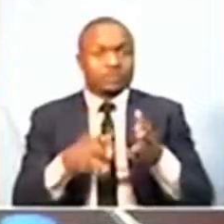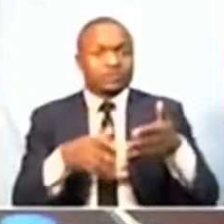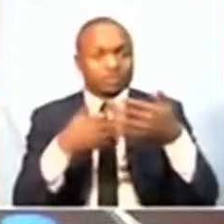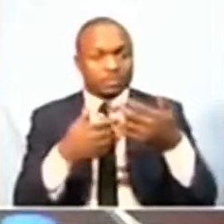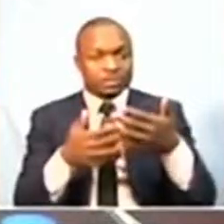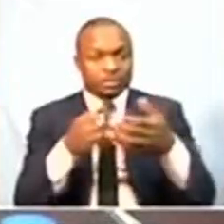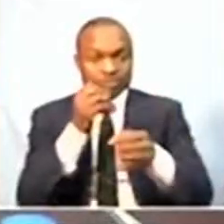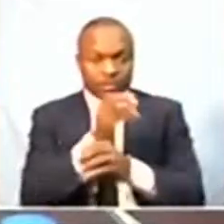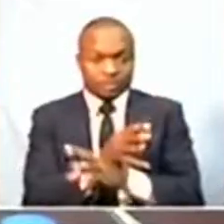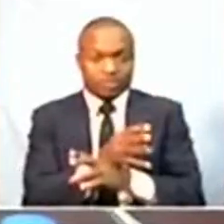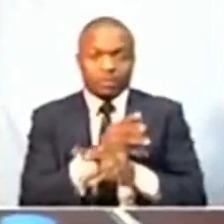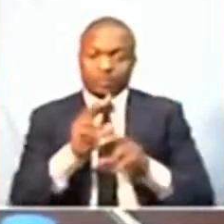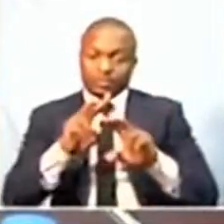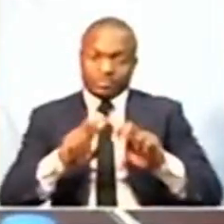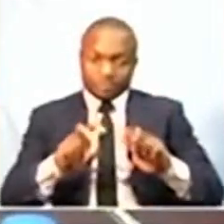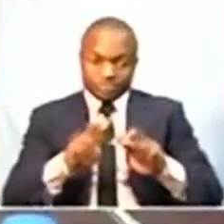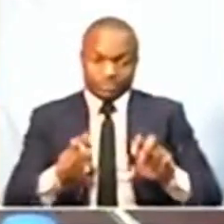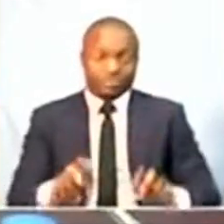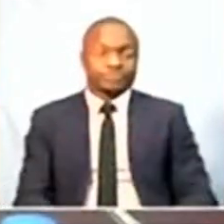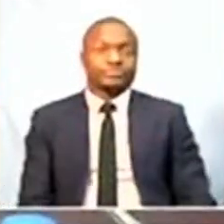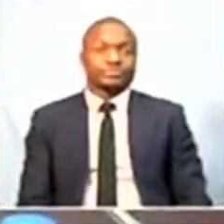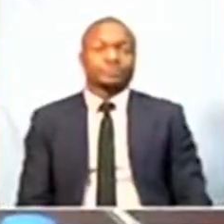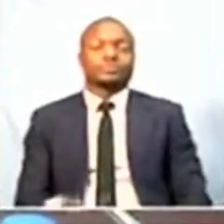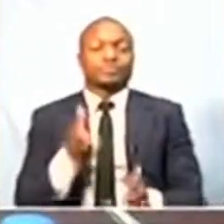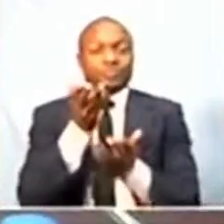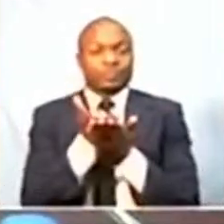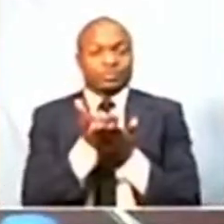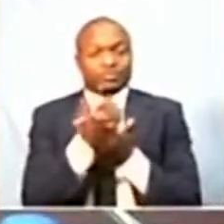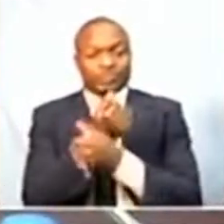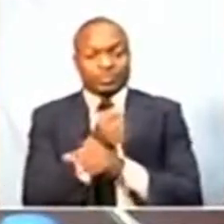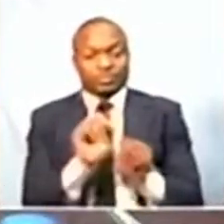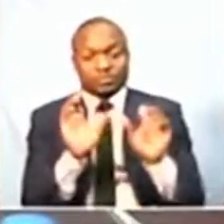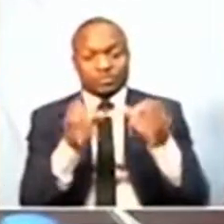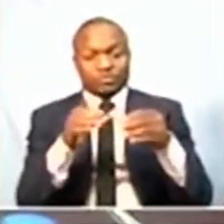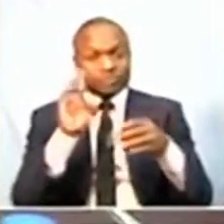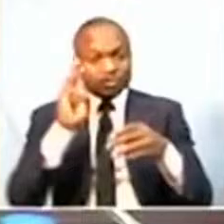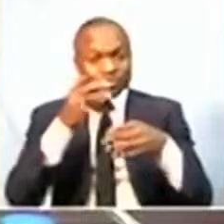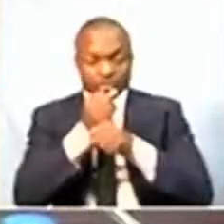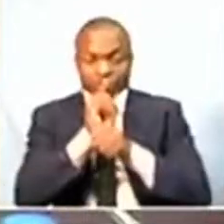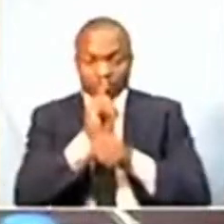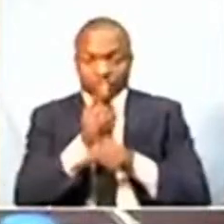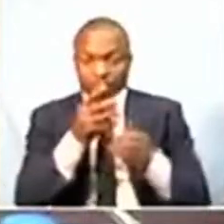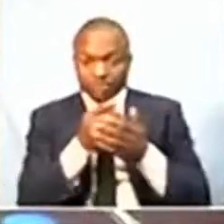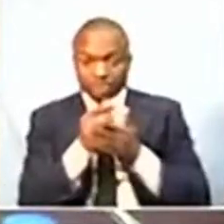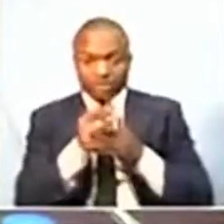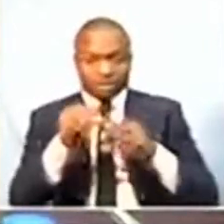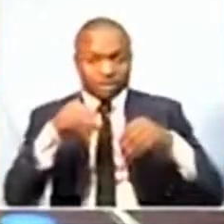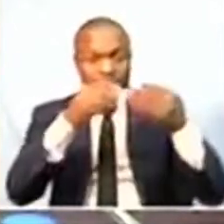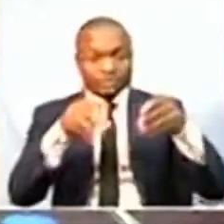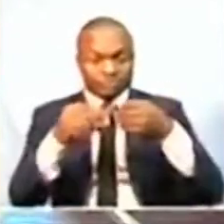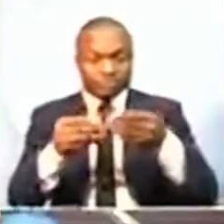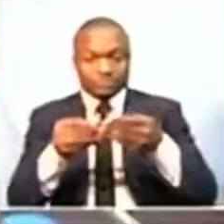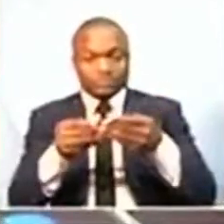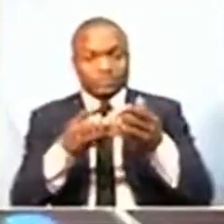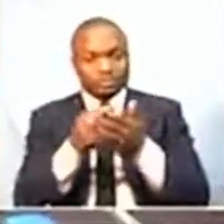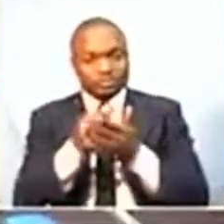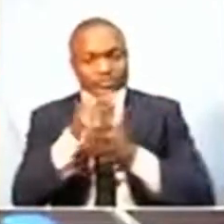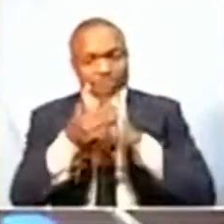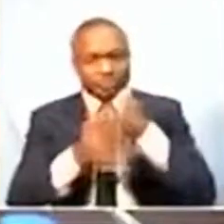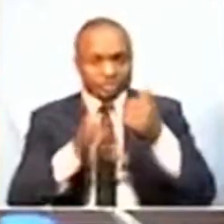is available for verification. Remedial measure, Council will ensure that funds are spent within the financial year, Chair.